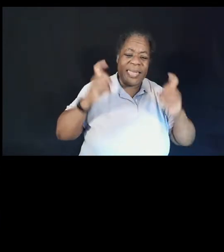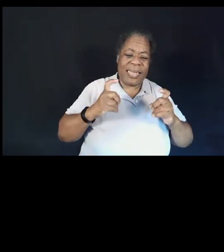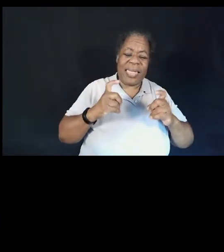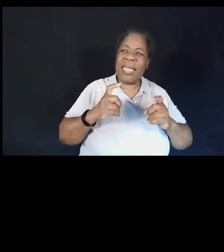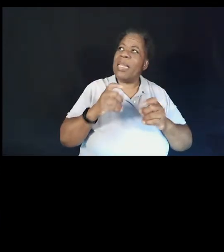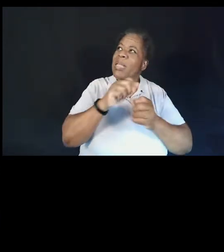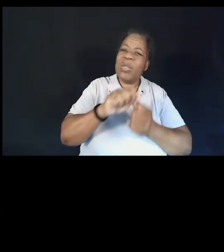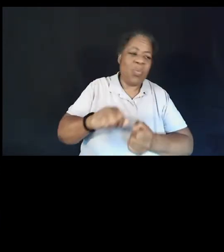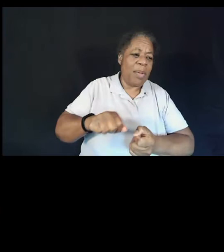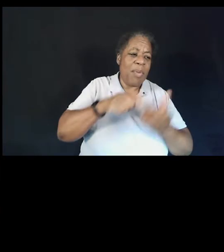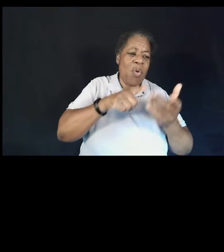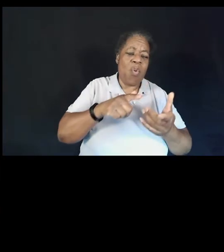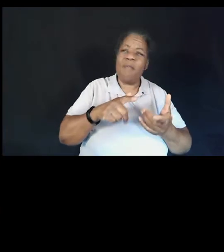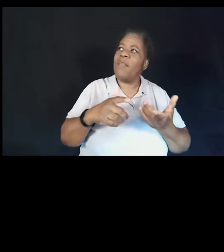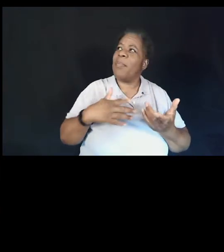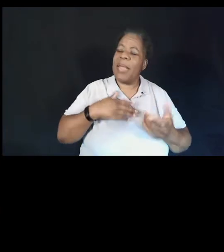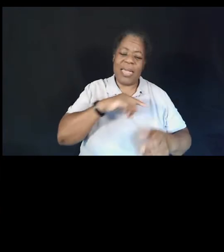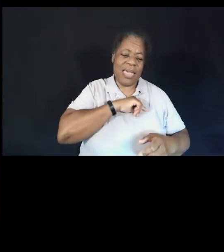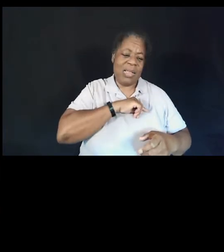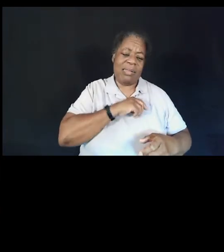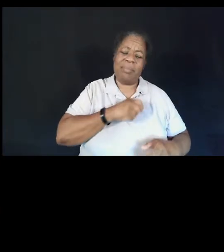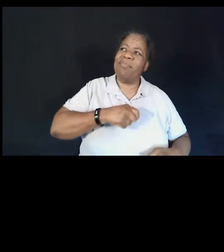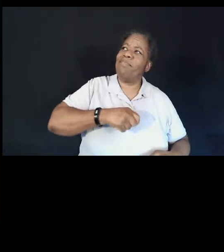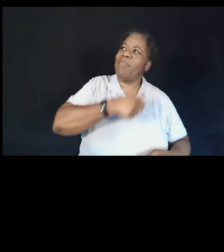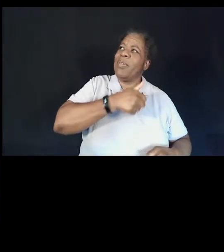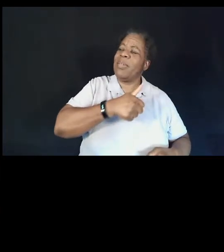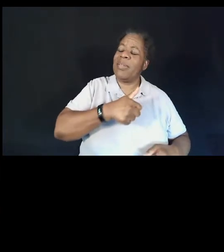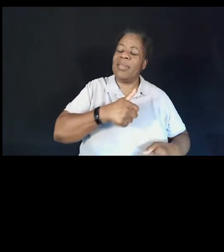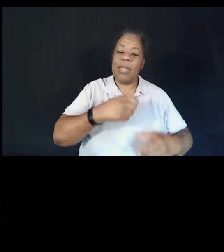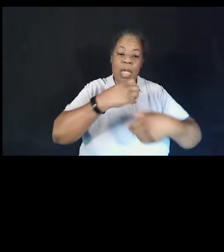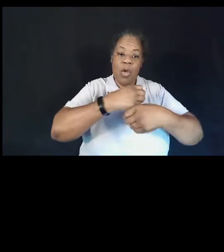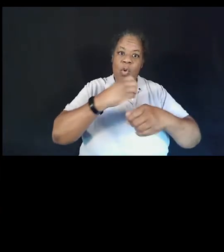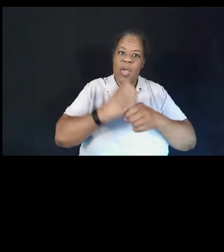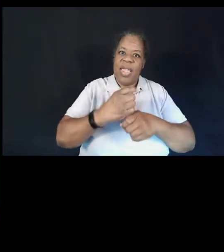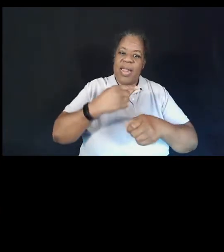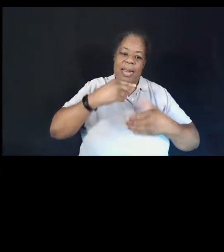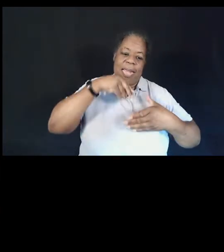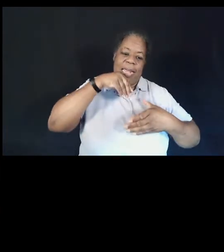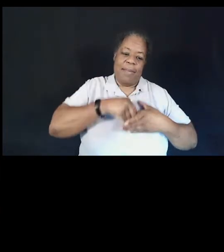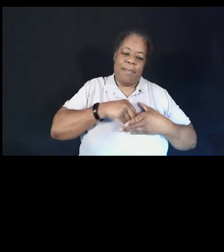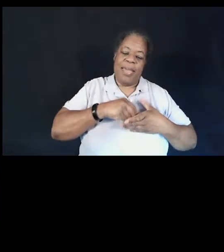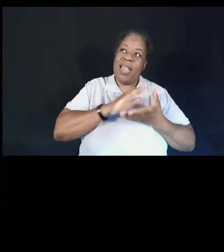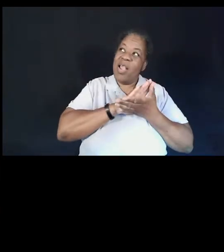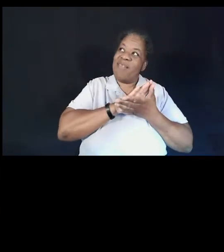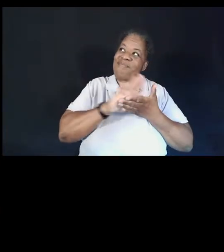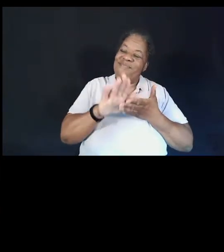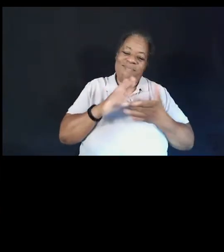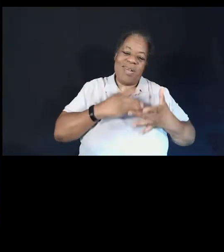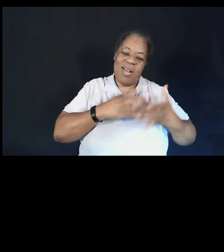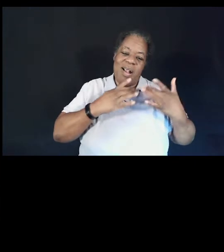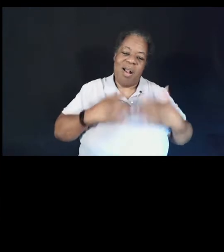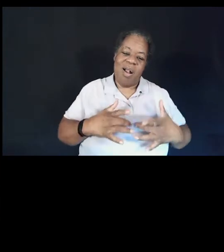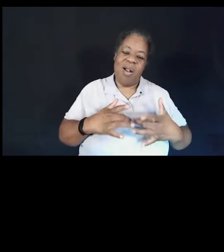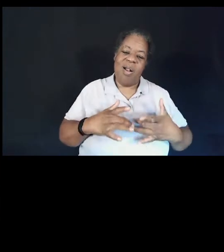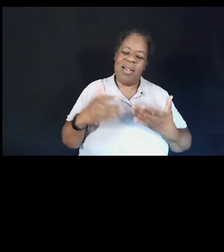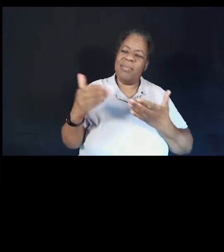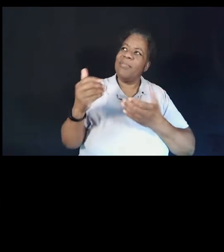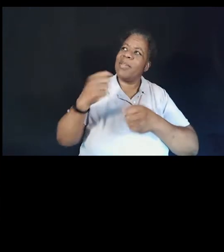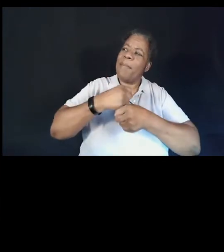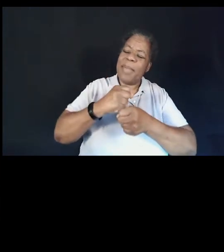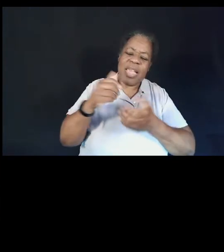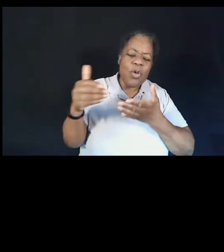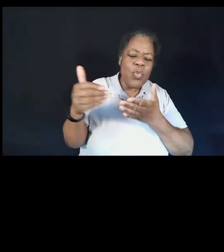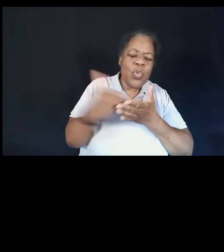then this really famous passage here, he says, "Create in me a clean heart, O God. Renew a loyal spirit in